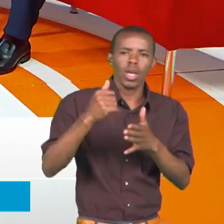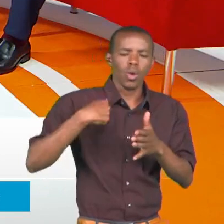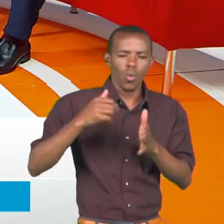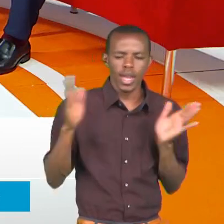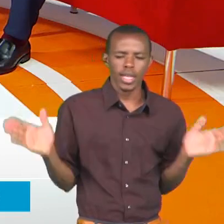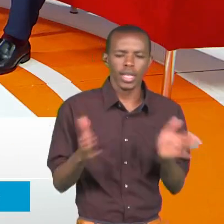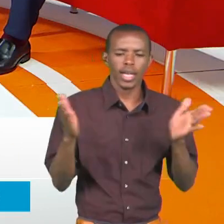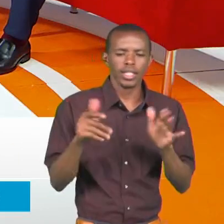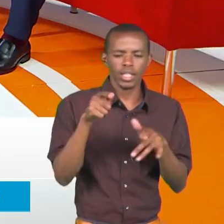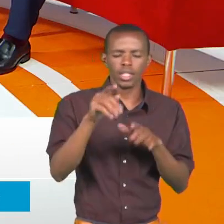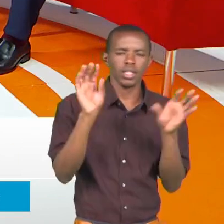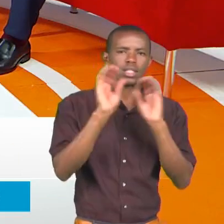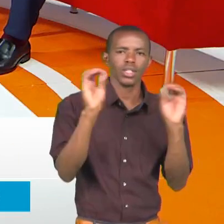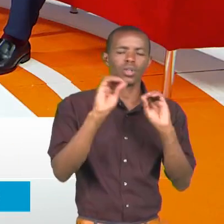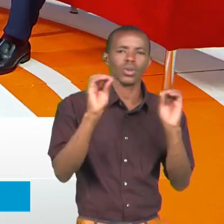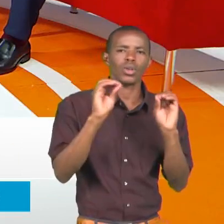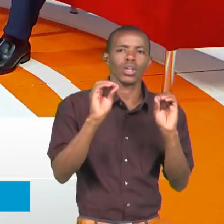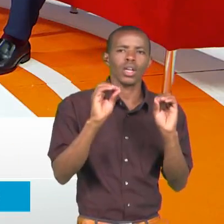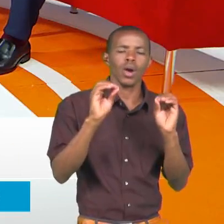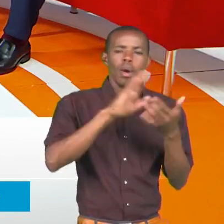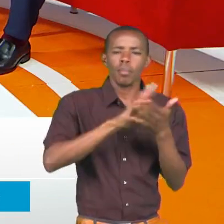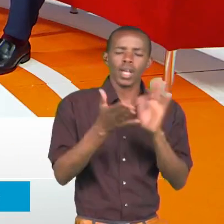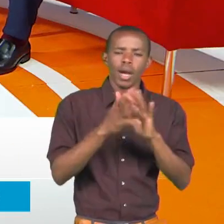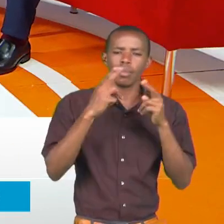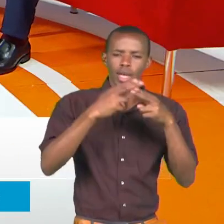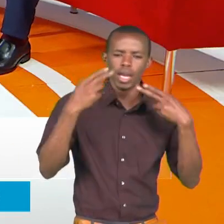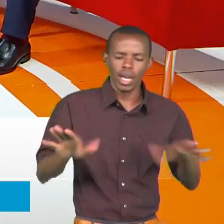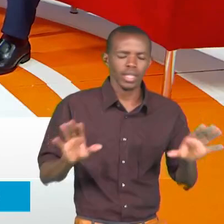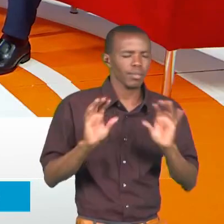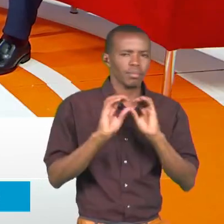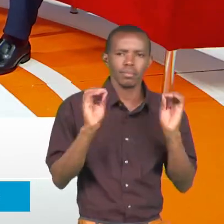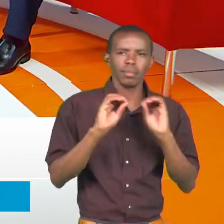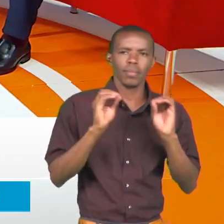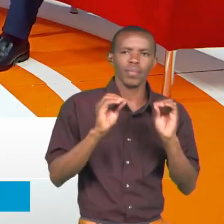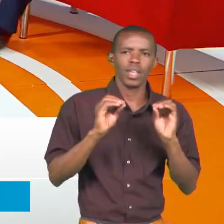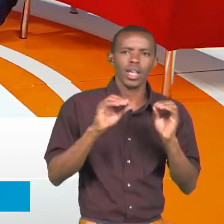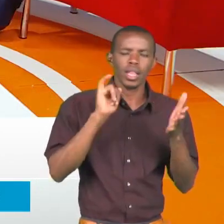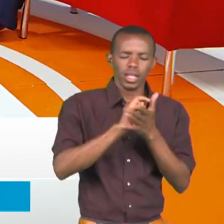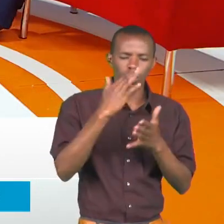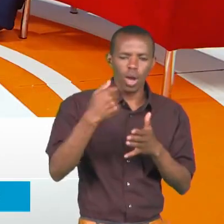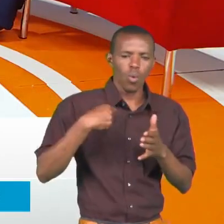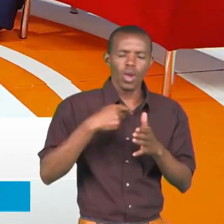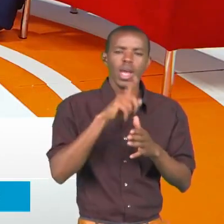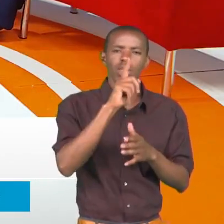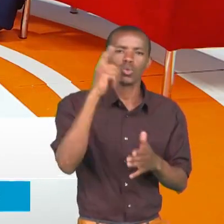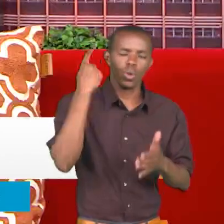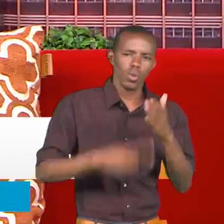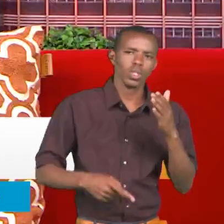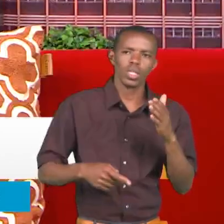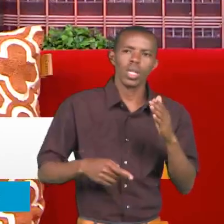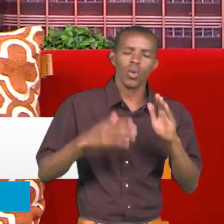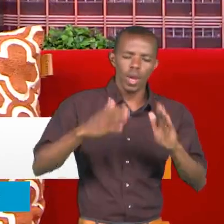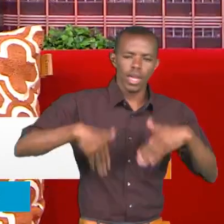course, we're not encouraging that. In the name that. Of being young, and then so we become careless. And that's why that's where we come in. Yeah, of course, that's where we come in. So to ensure that we are, you know,